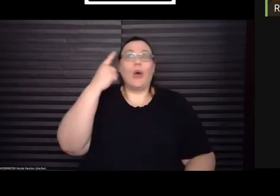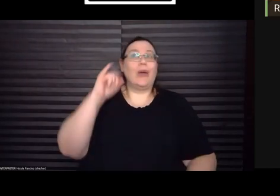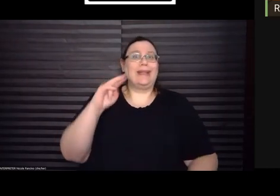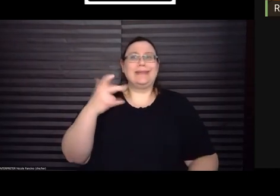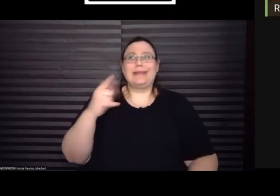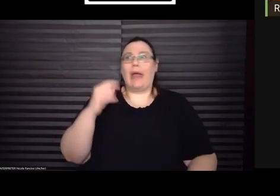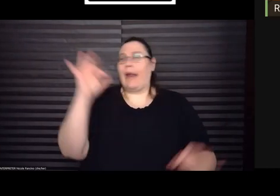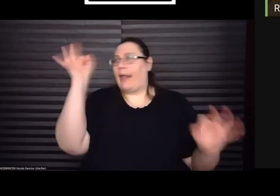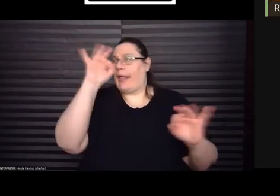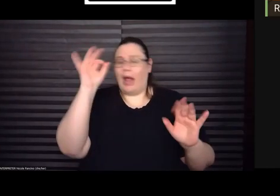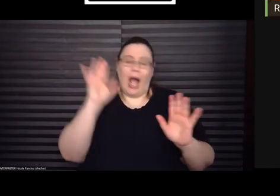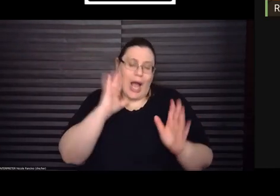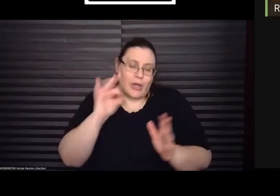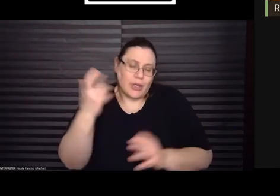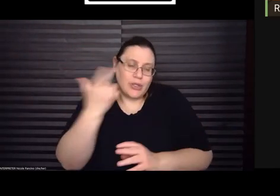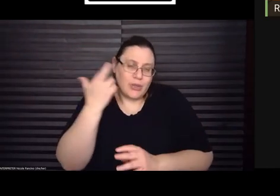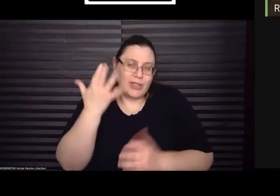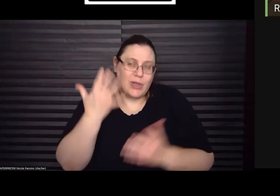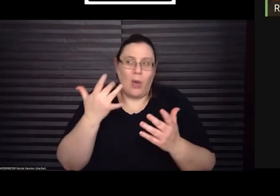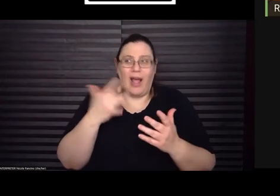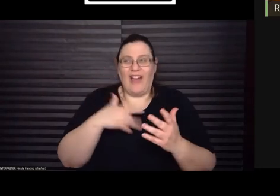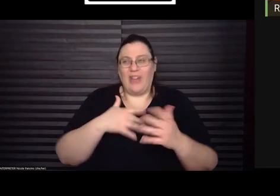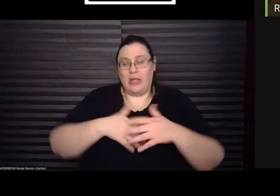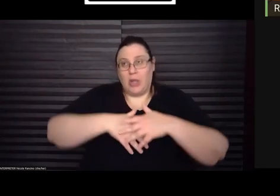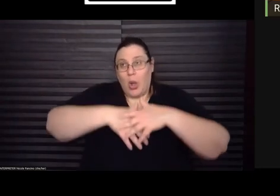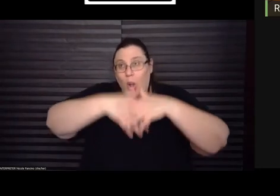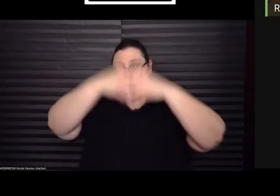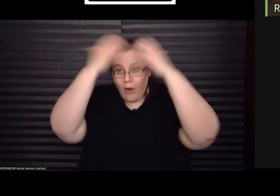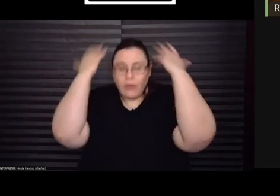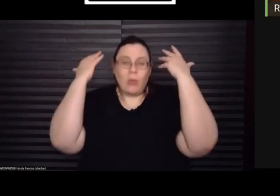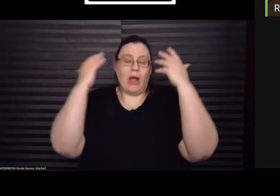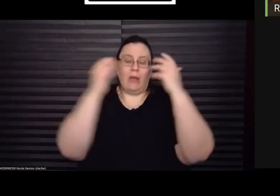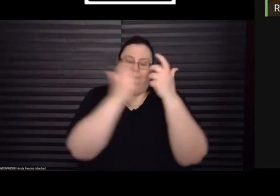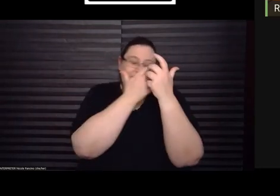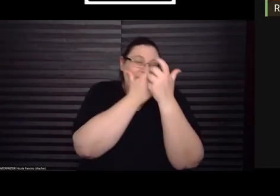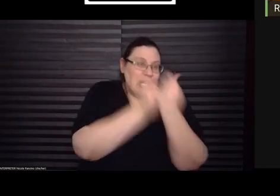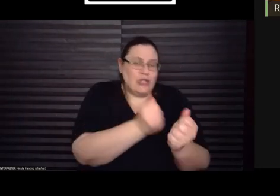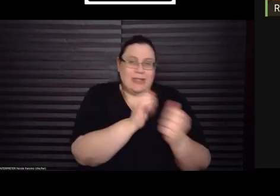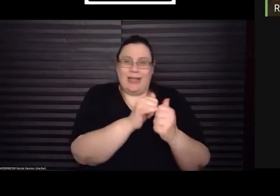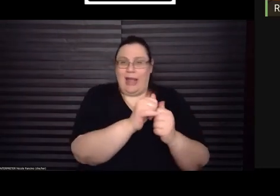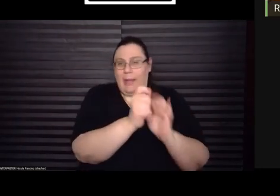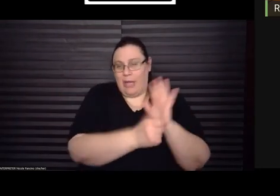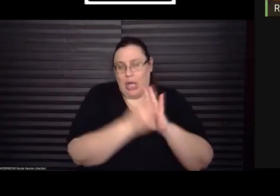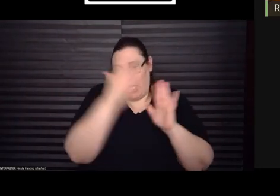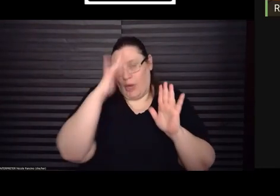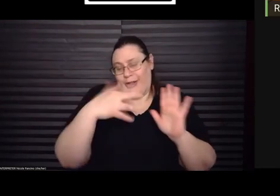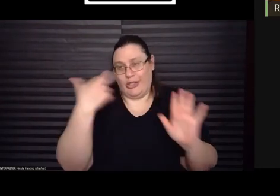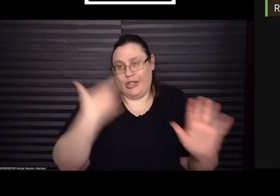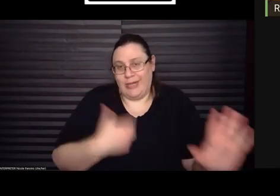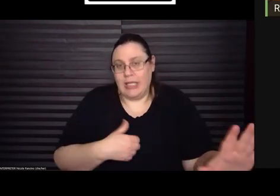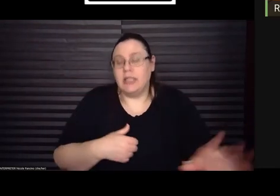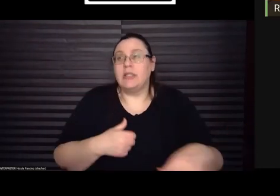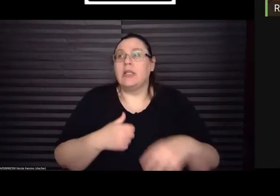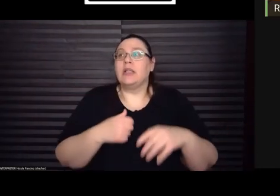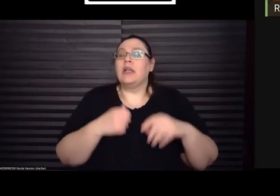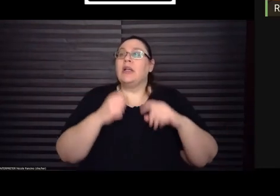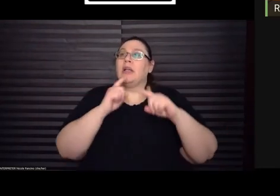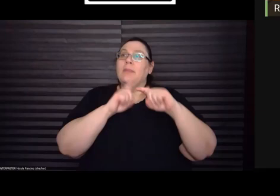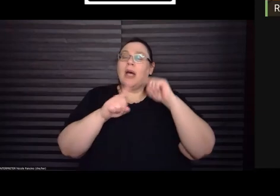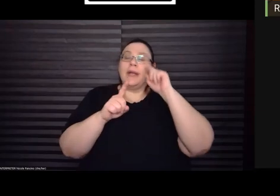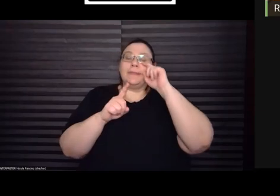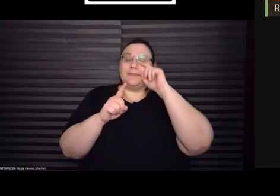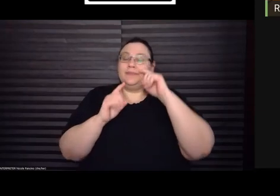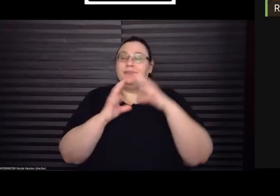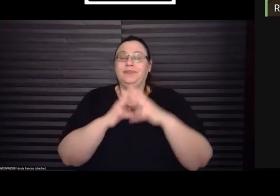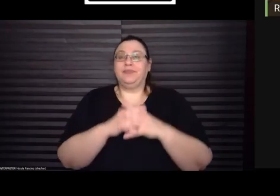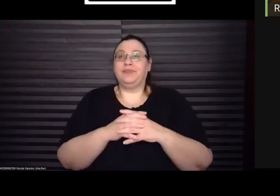there was like a reason maybe why I was like overwhelmed with interest in this period. But I also knew that,